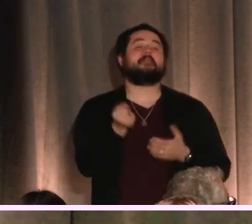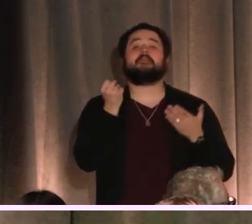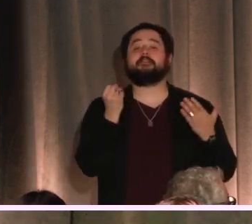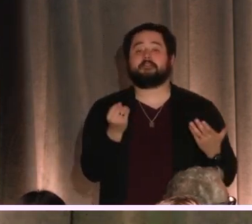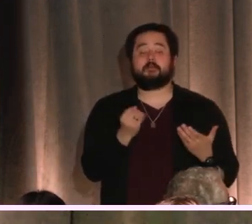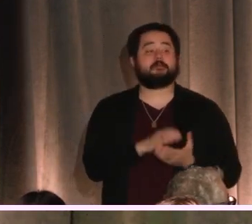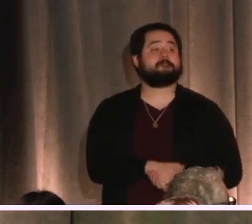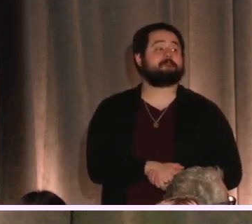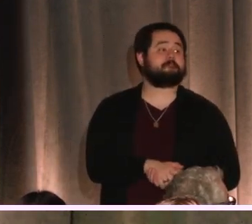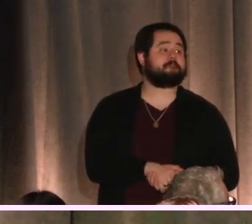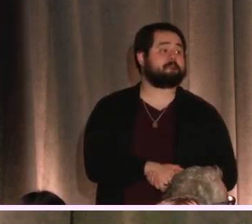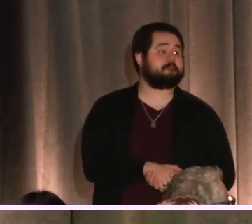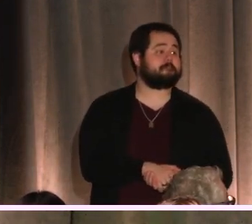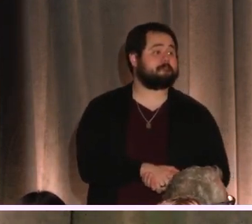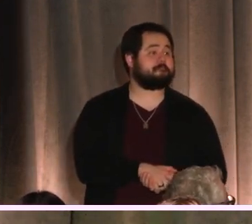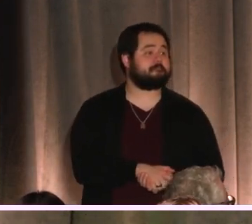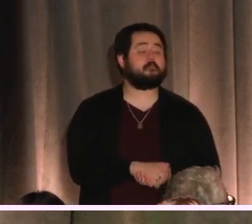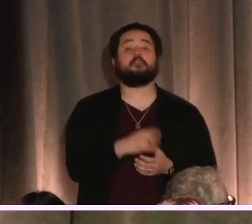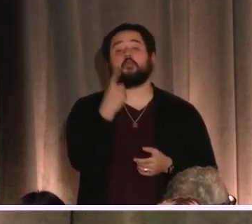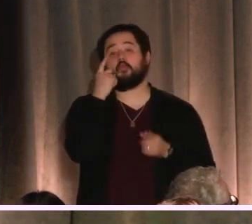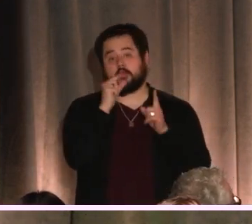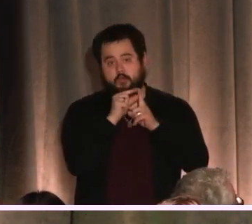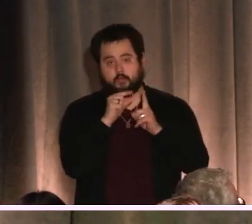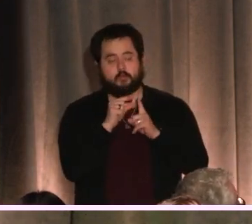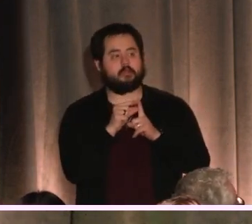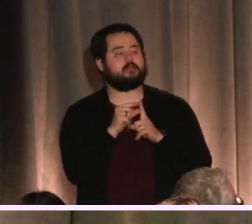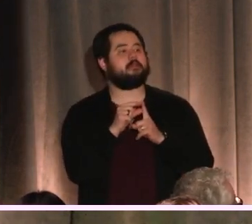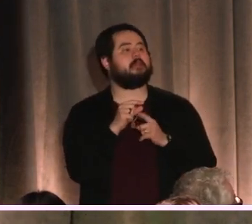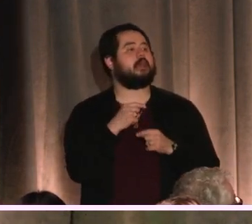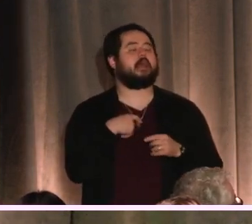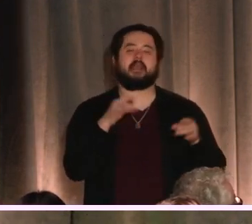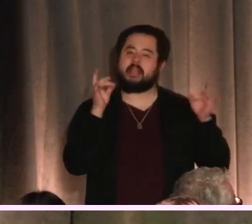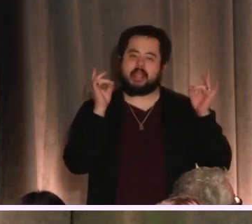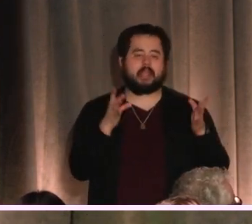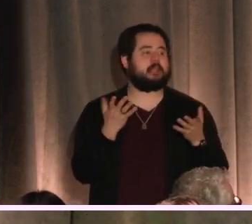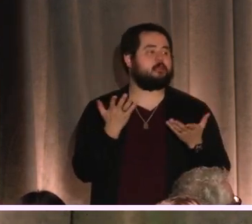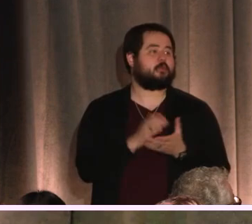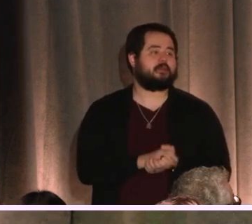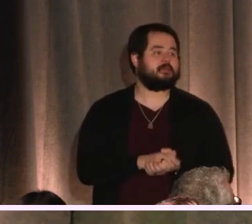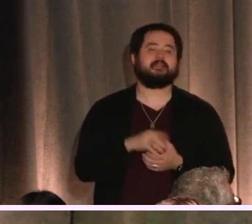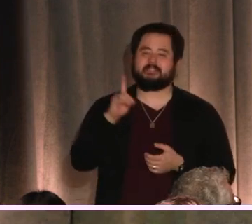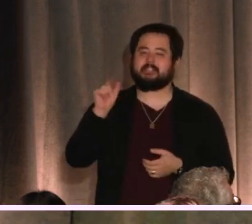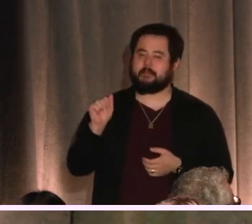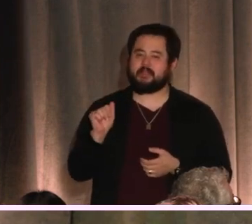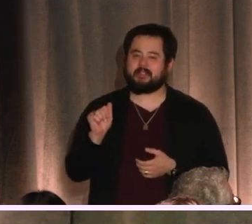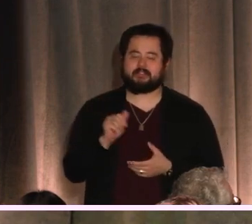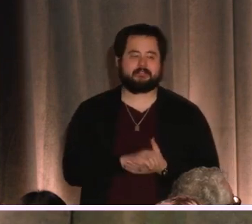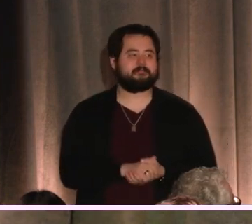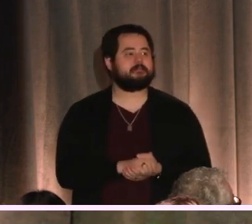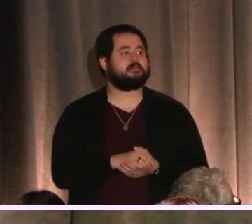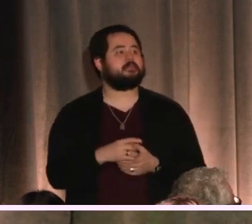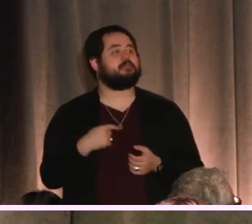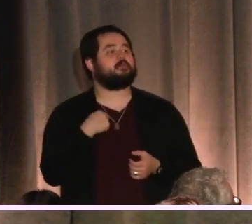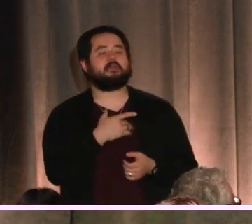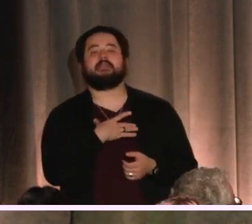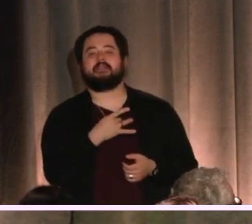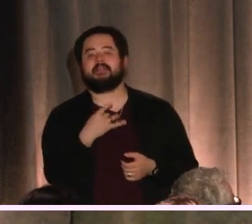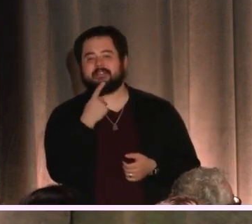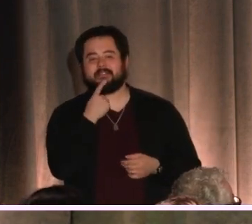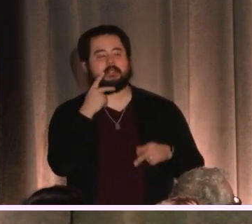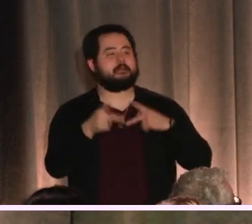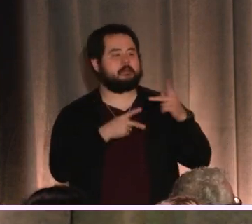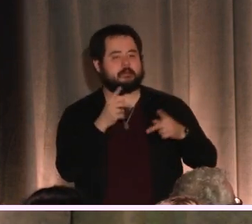so. The one word that I really, really hate is disabilities. We like to say that people